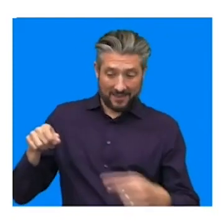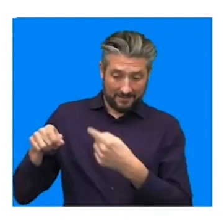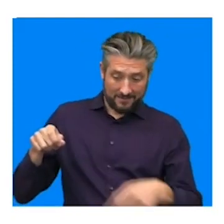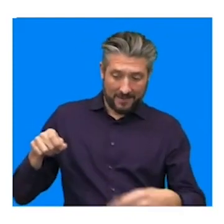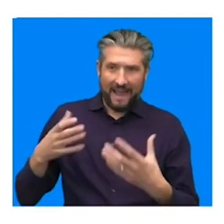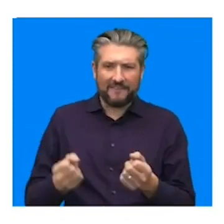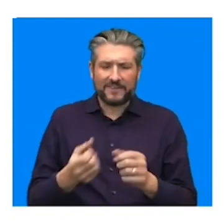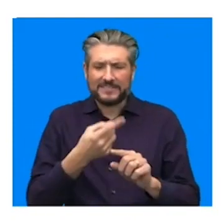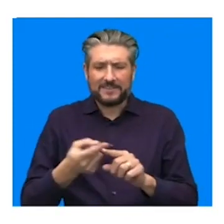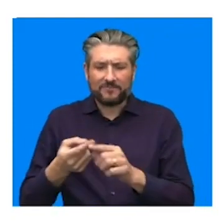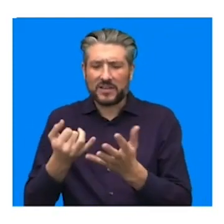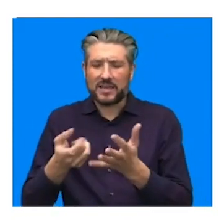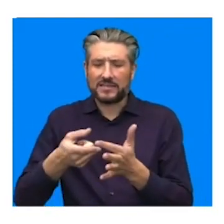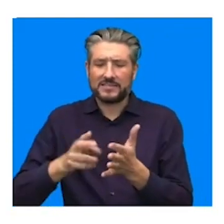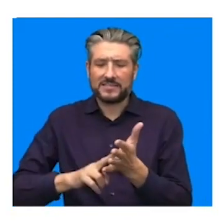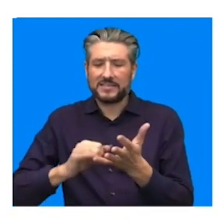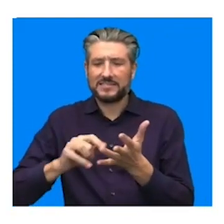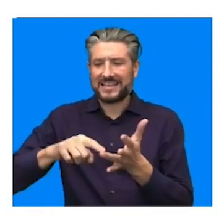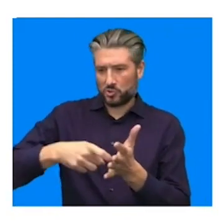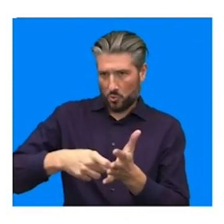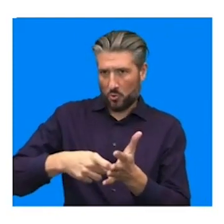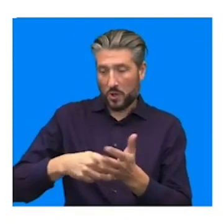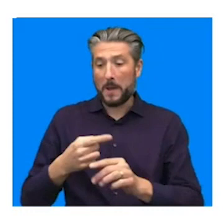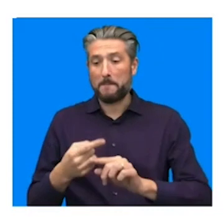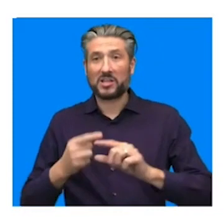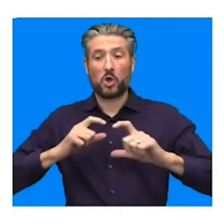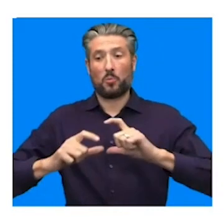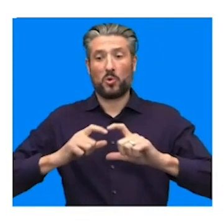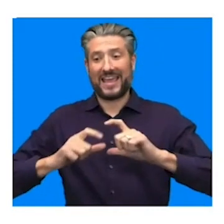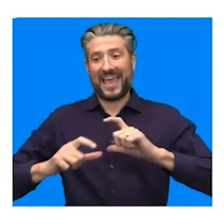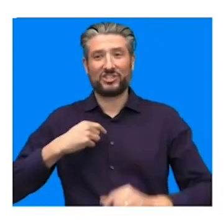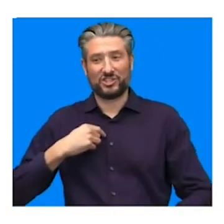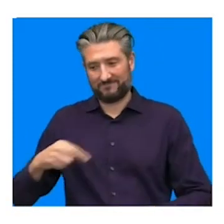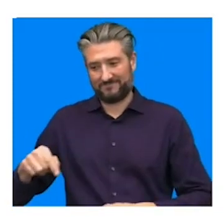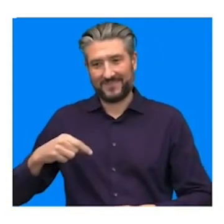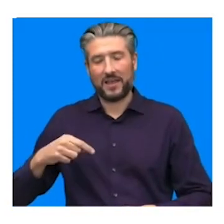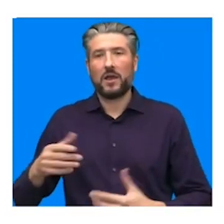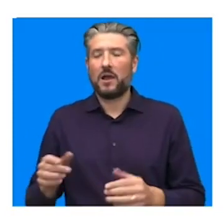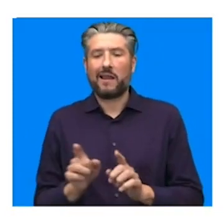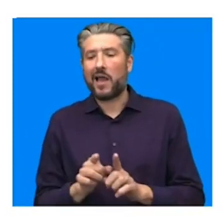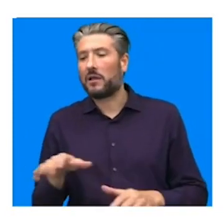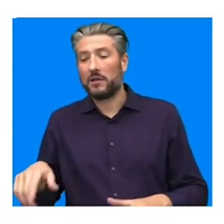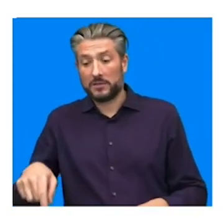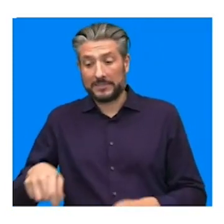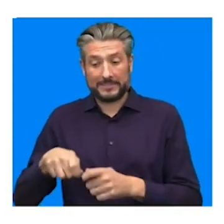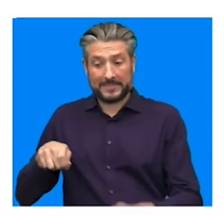back and forth to the person, so that, for example, there's a puddle ahead, watch out for this thing.